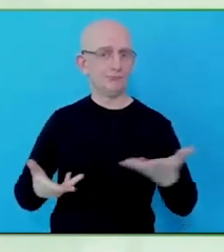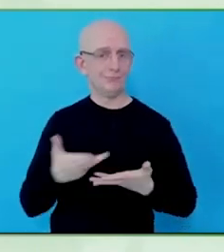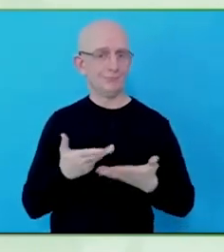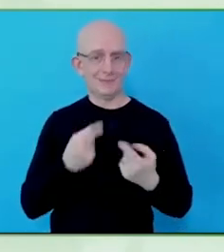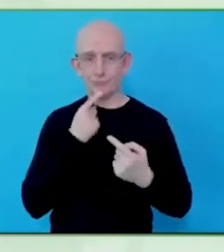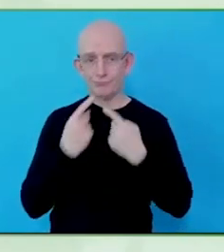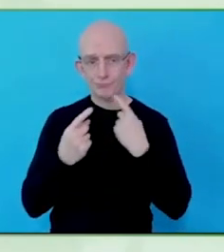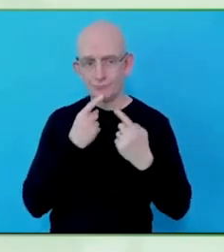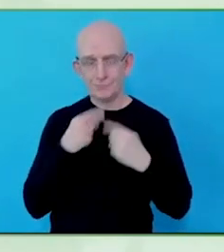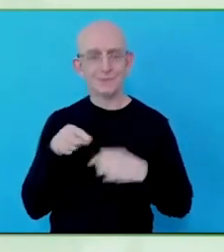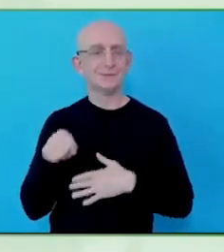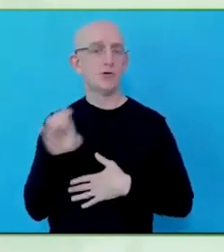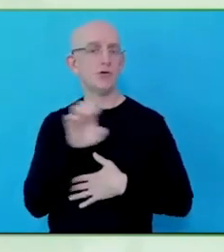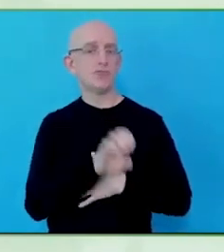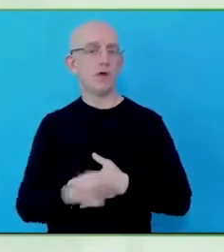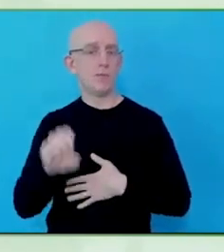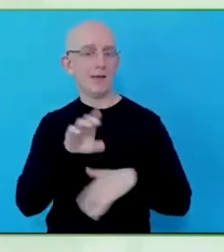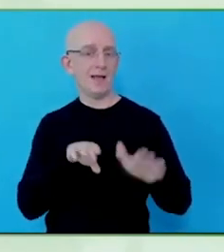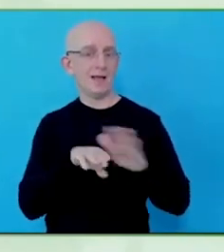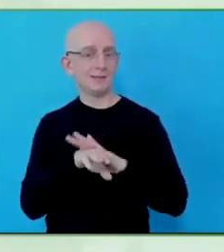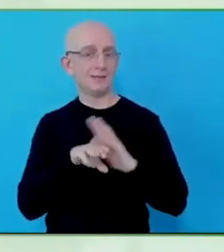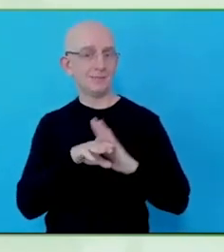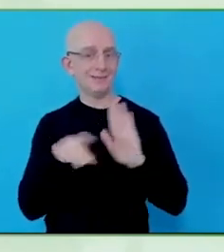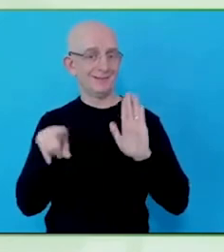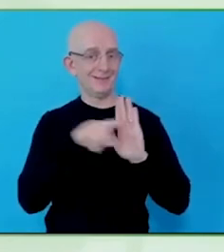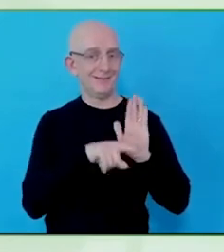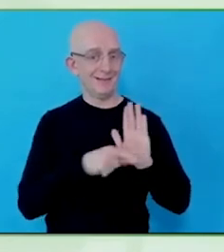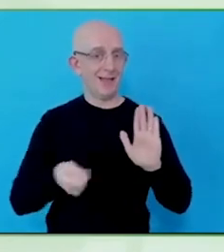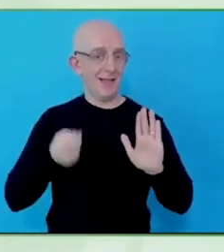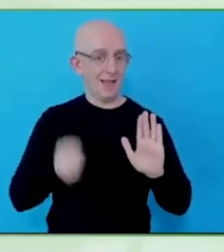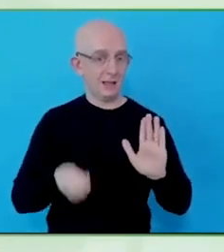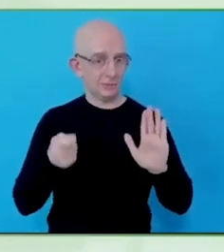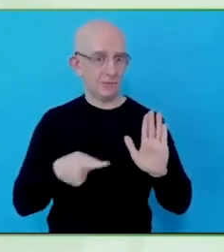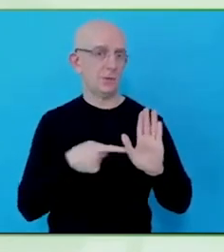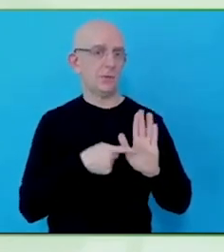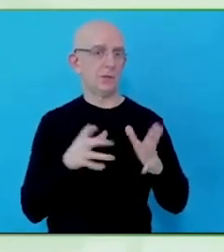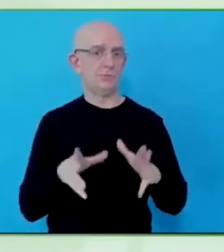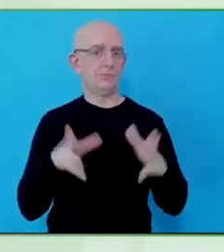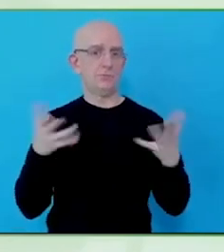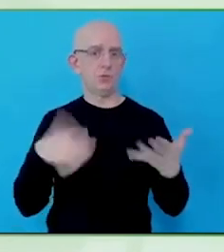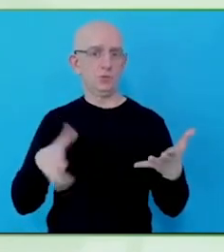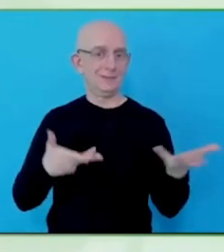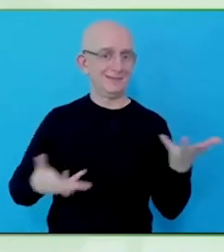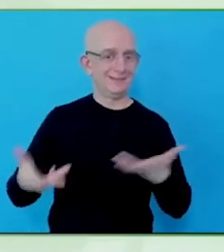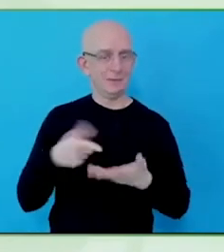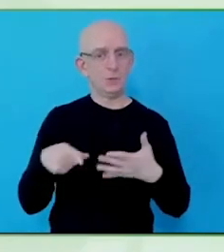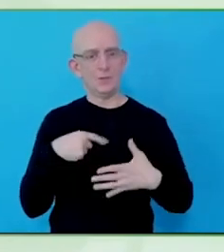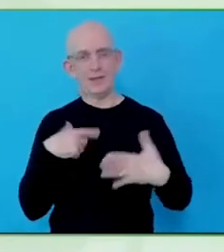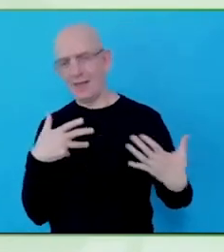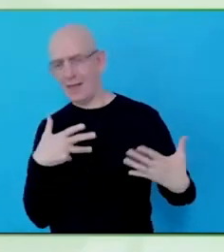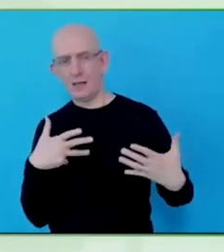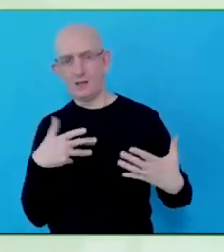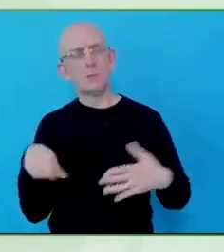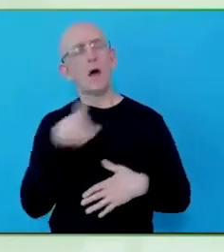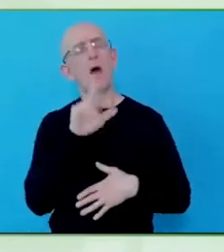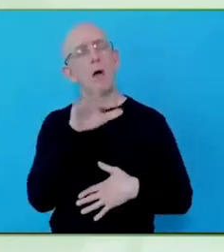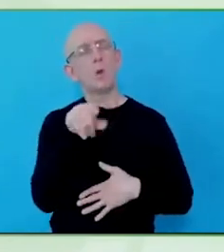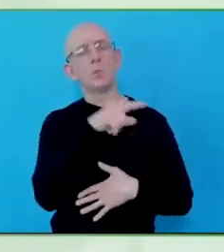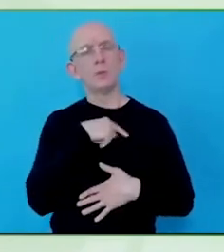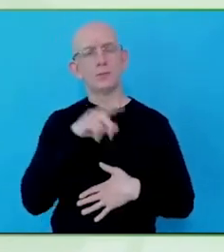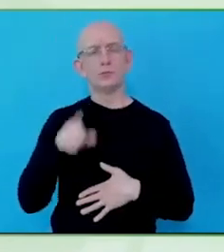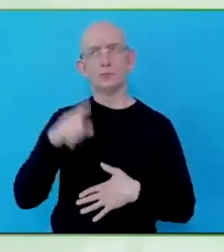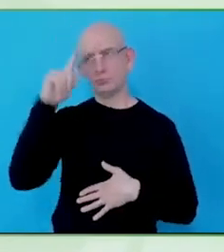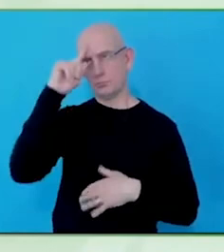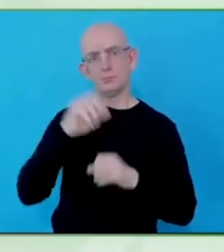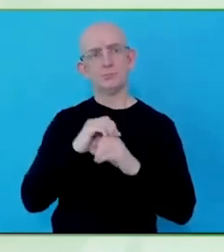in perspective. Let's start from the consumer. Okay. So for the consumer, you know, I mean, a lot of the legislation or regulation